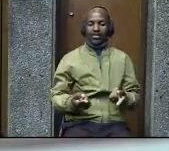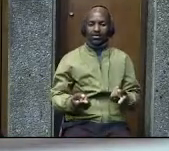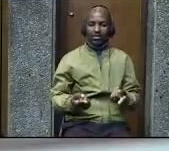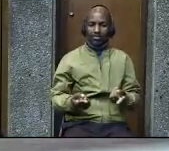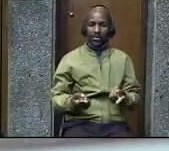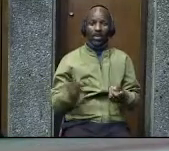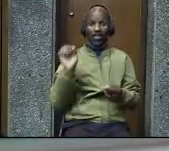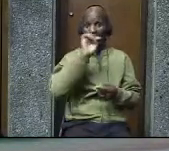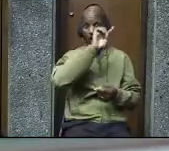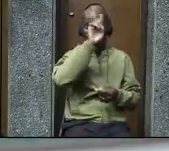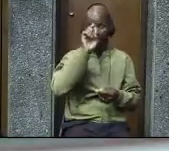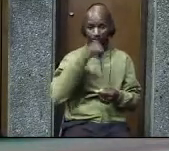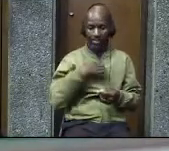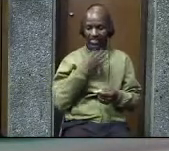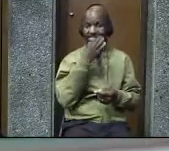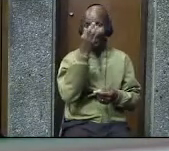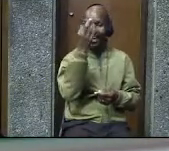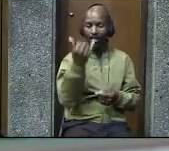So my question is,